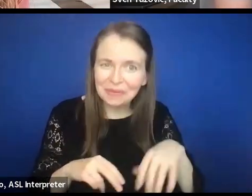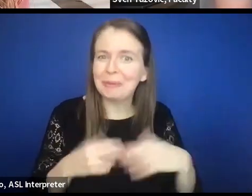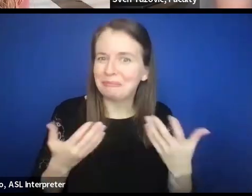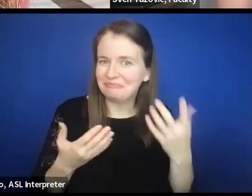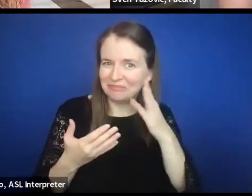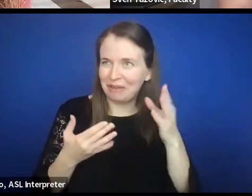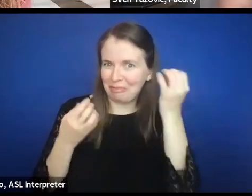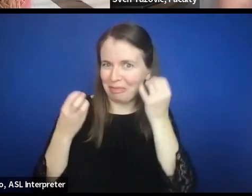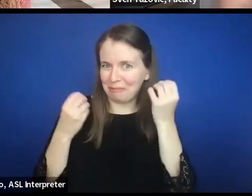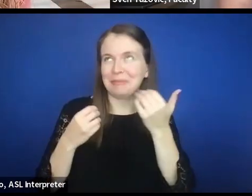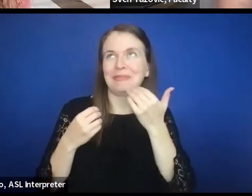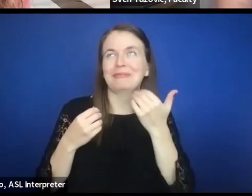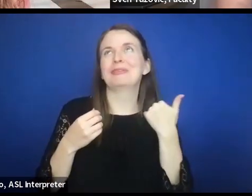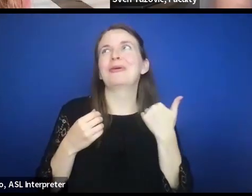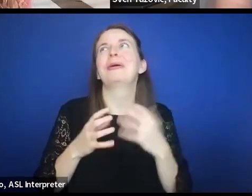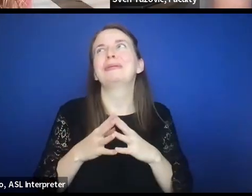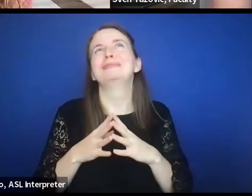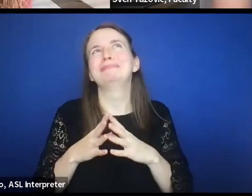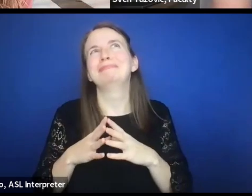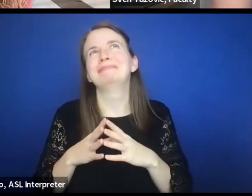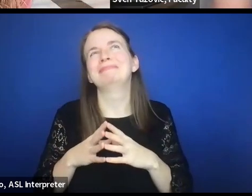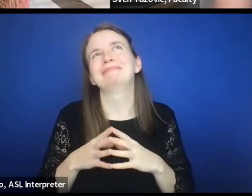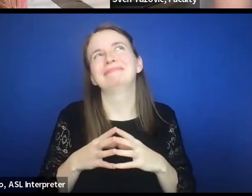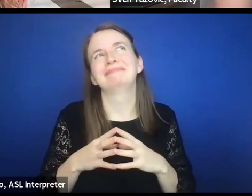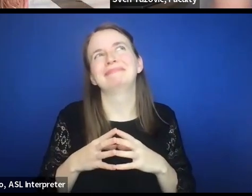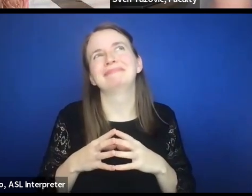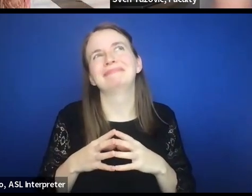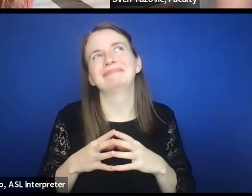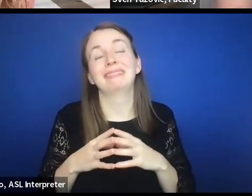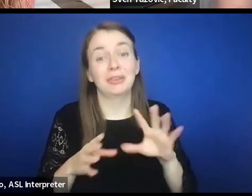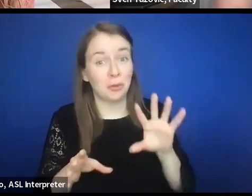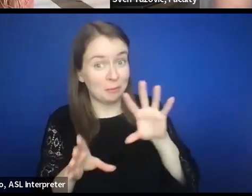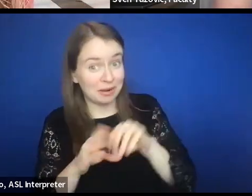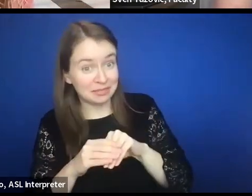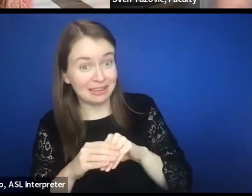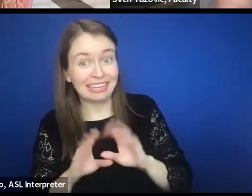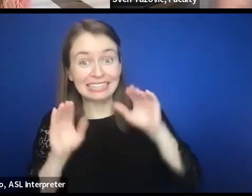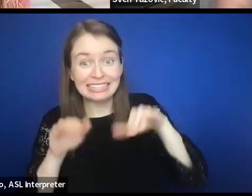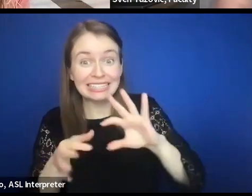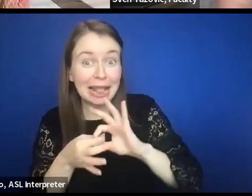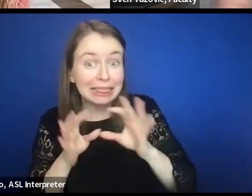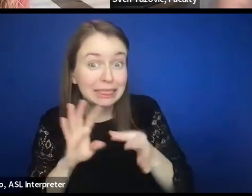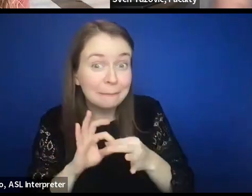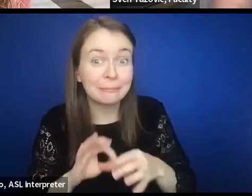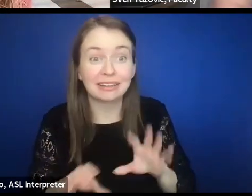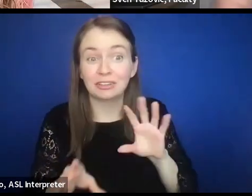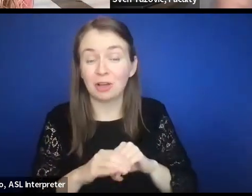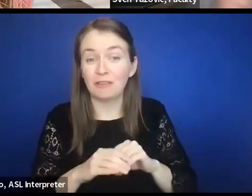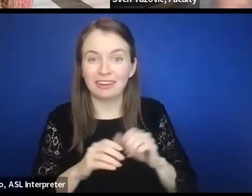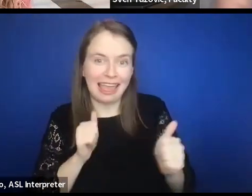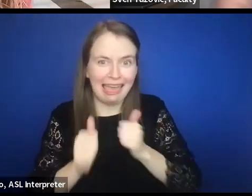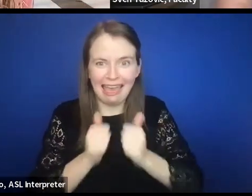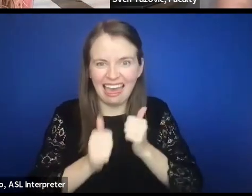this basically. So, and then you're participating in the Sea Olympics. You're part of like an